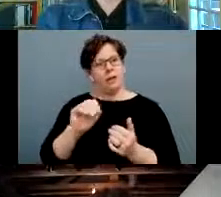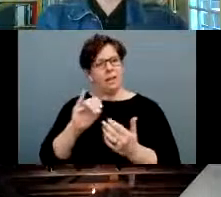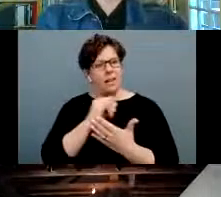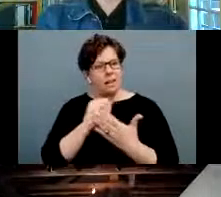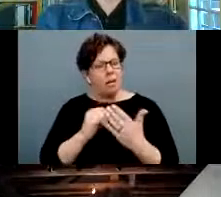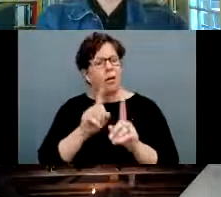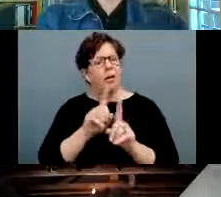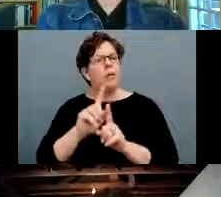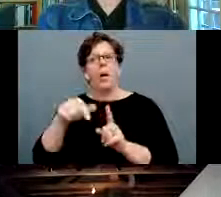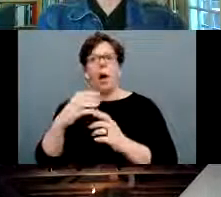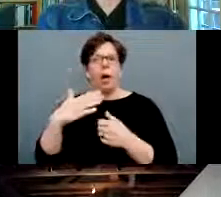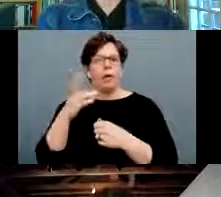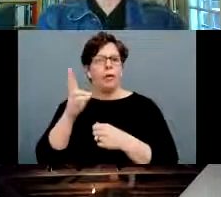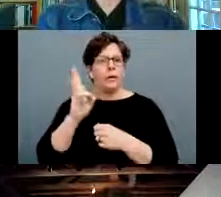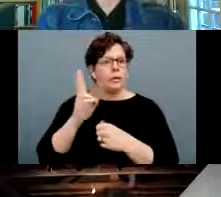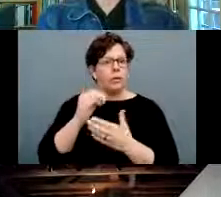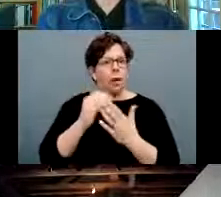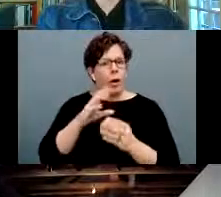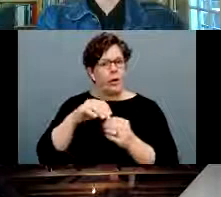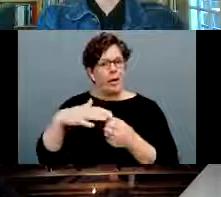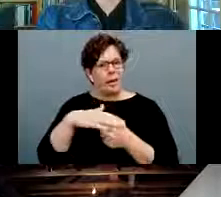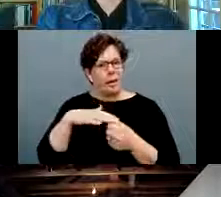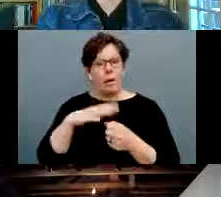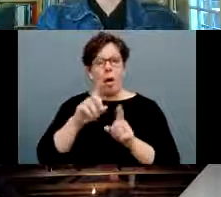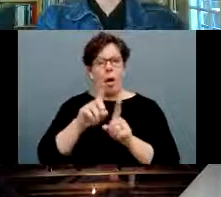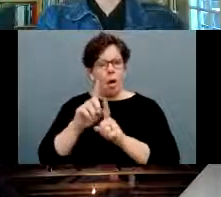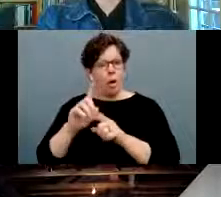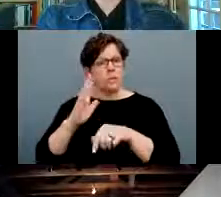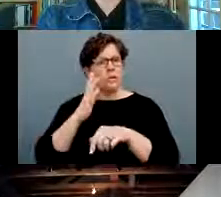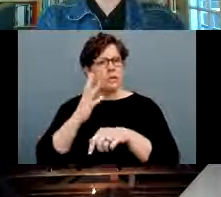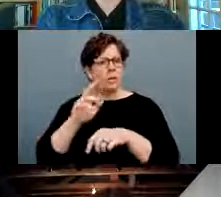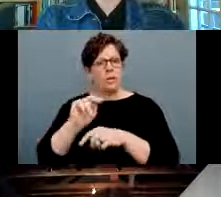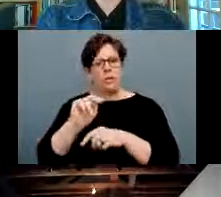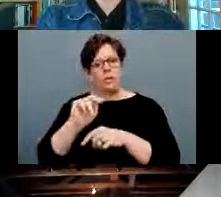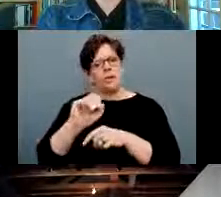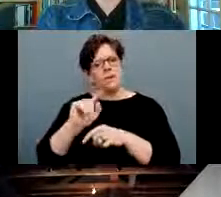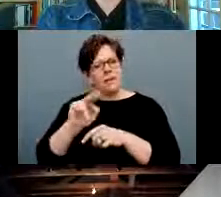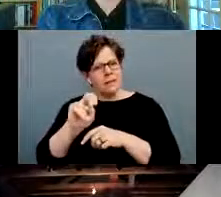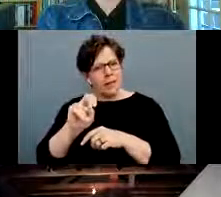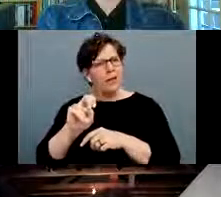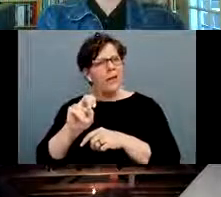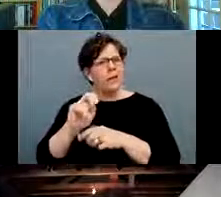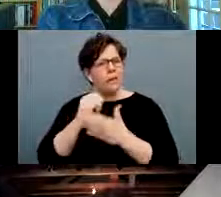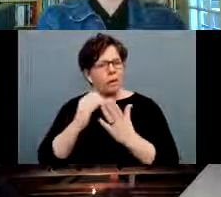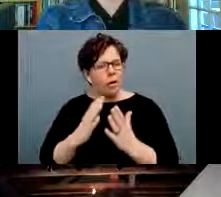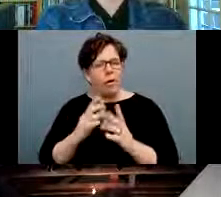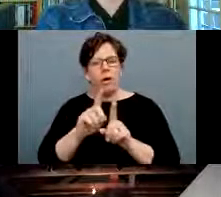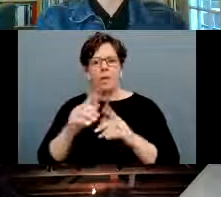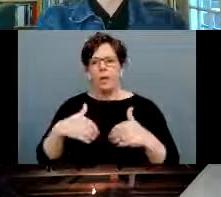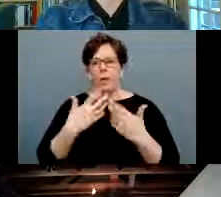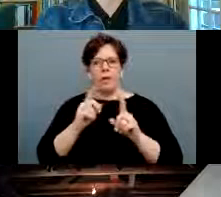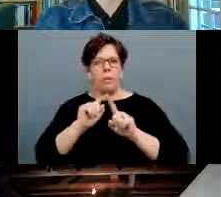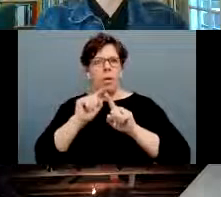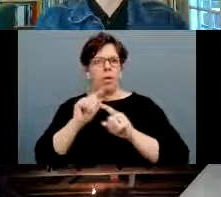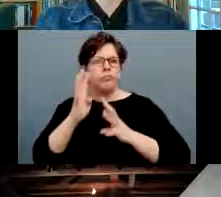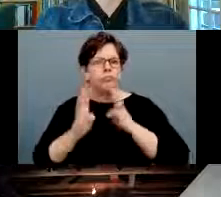historical artists in the region, including Indigenous artists, as well as the thriving community of young creatives that are drawn to Boise today, and in